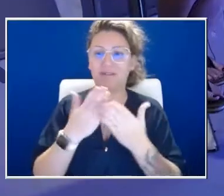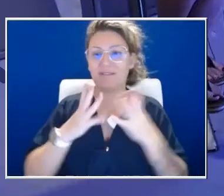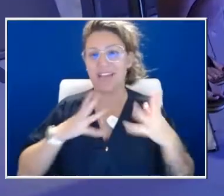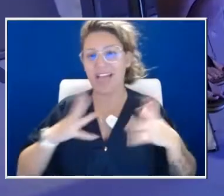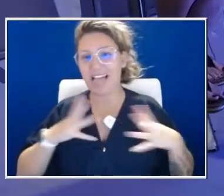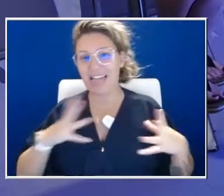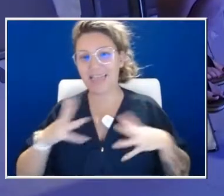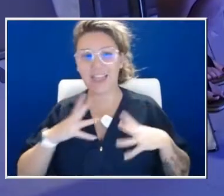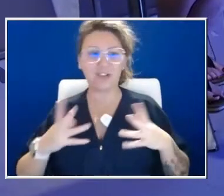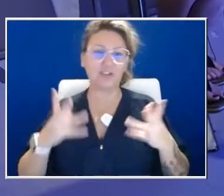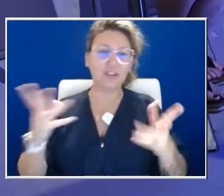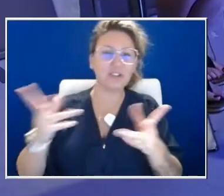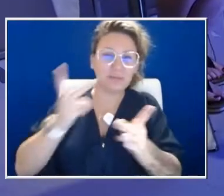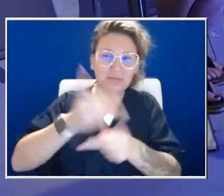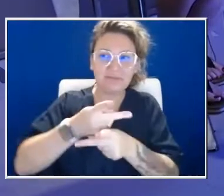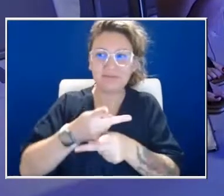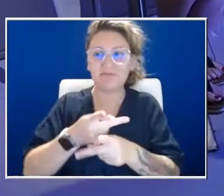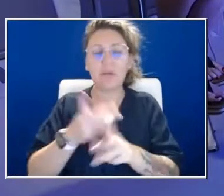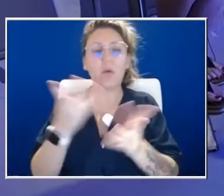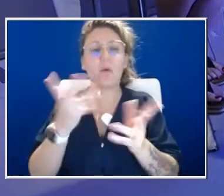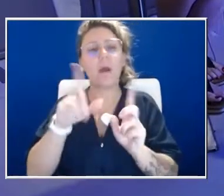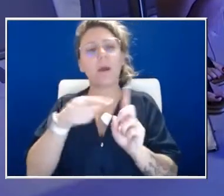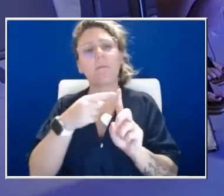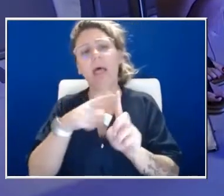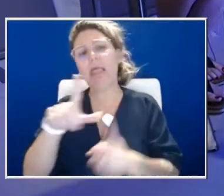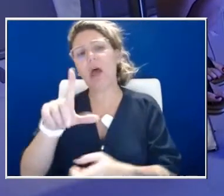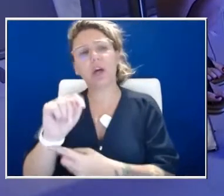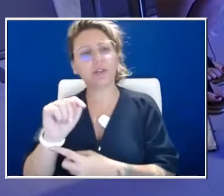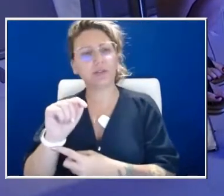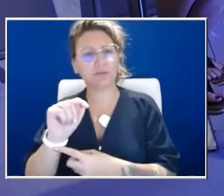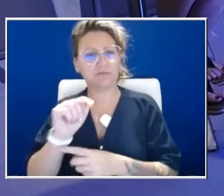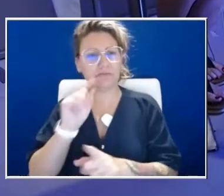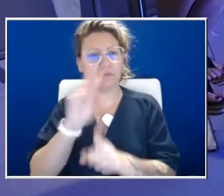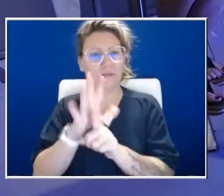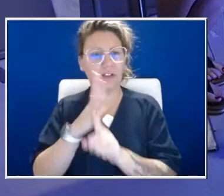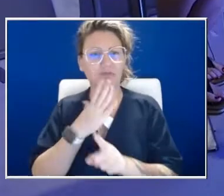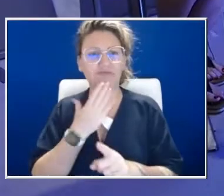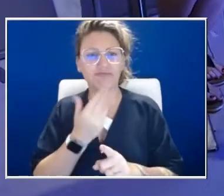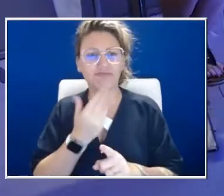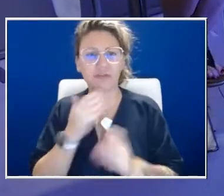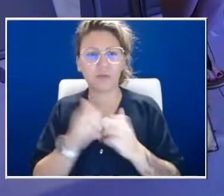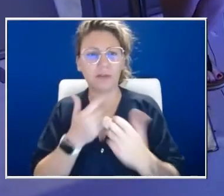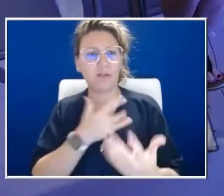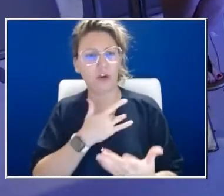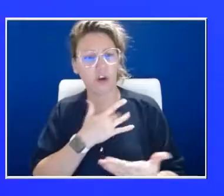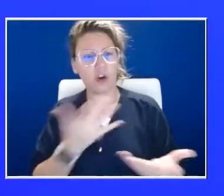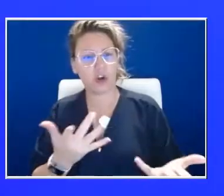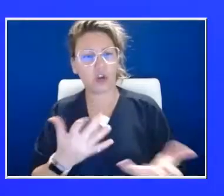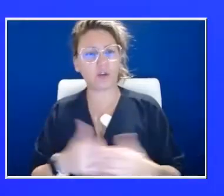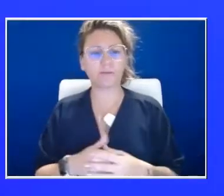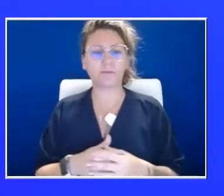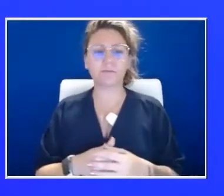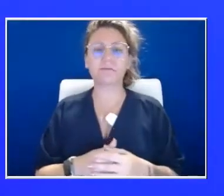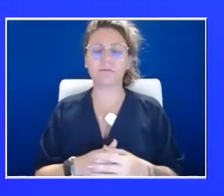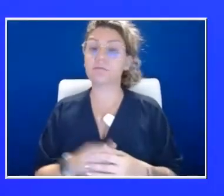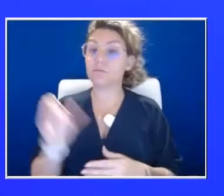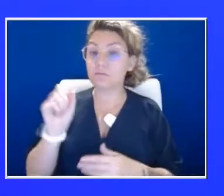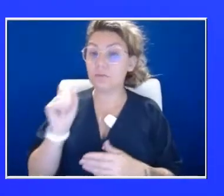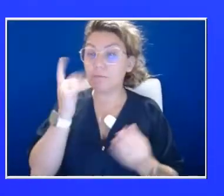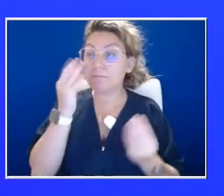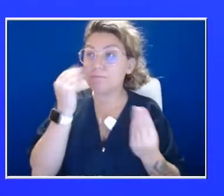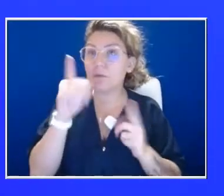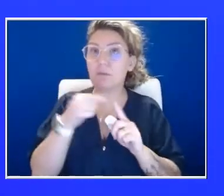Right. Okay, but what about long-term? Just the effect of sugar on our hearts? No question. So we think about diabetes, and sugar